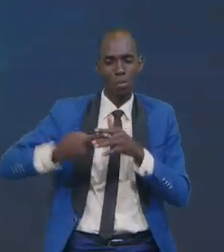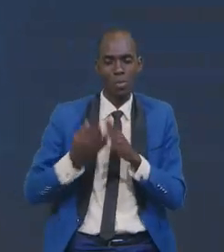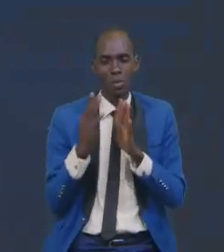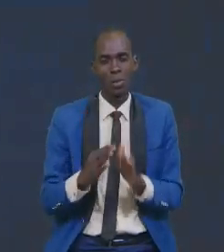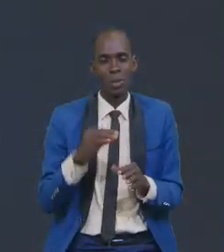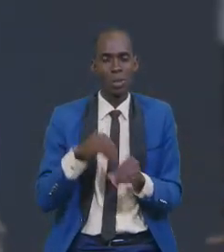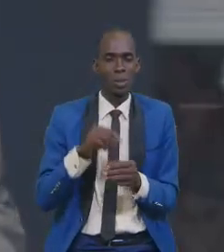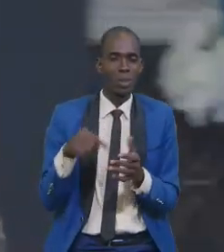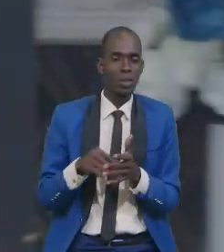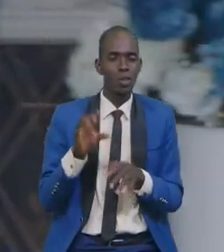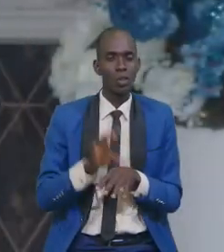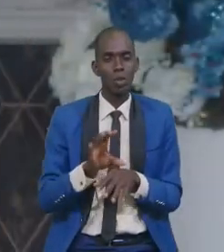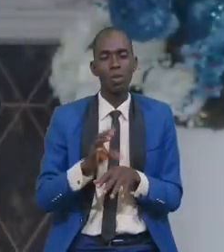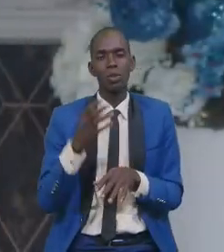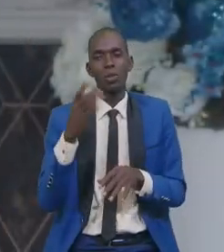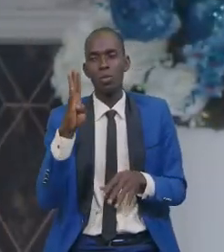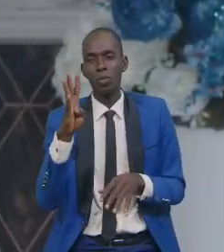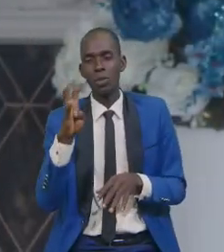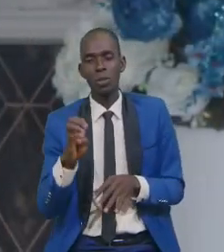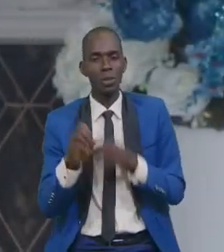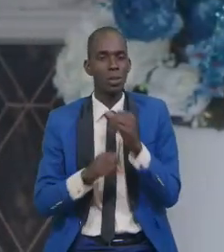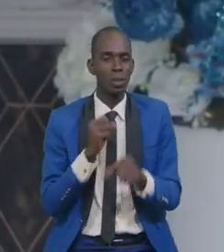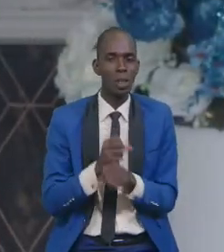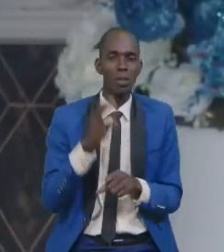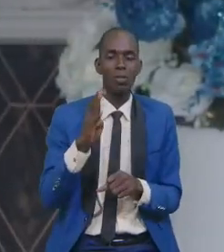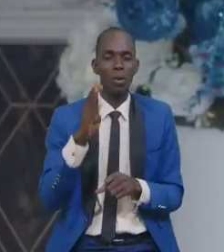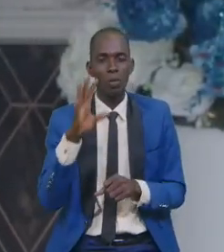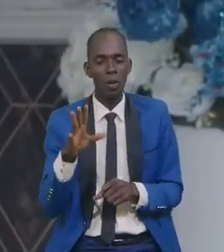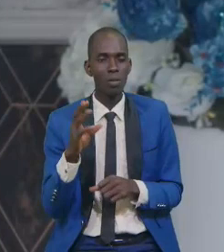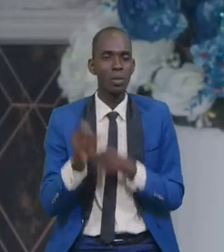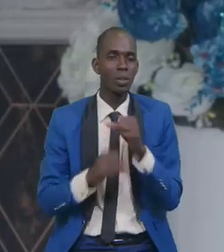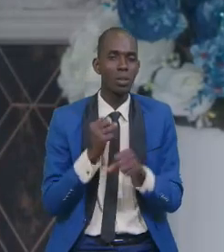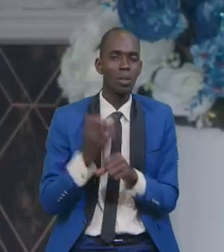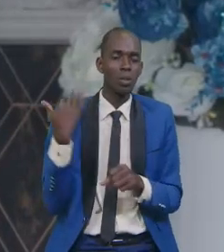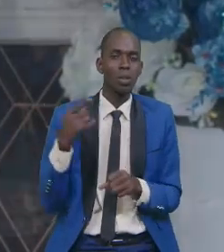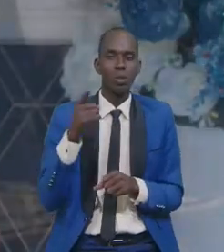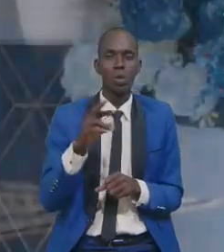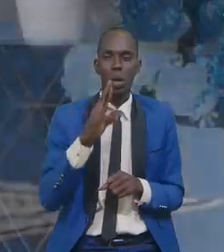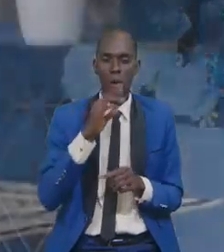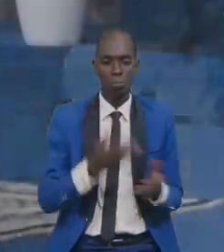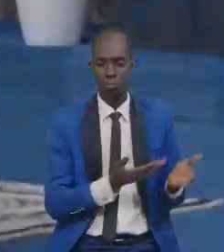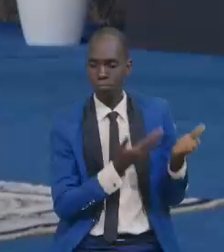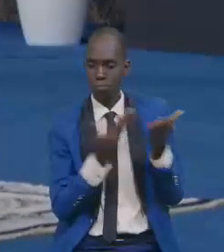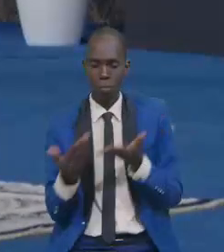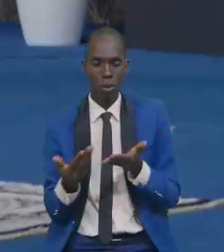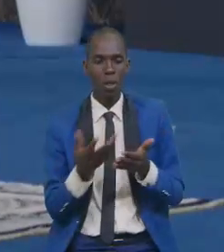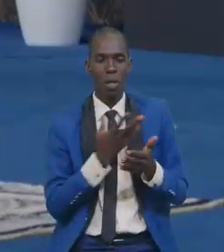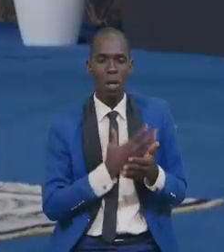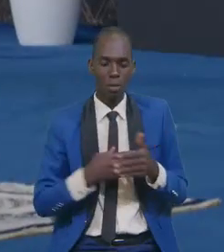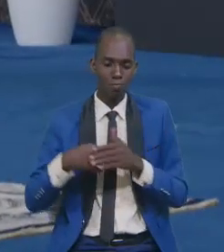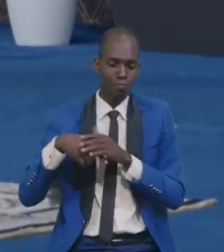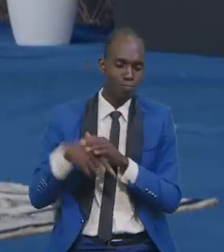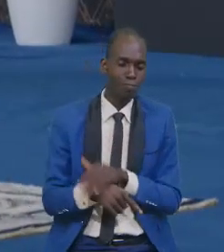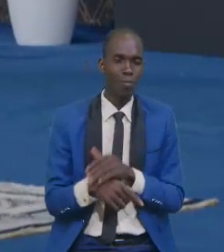ago, and you were schooled, and you were deep, and you were refreshed, and you were renewed